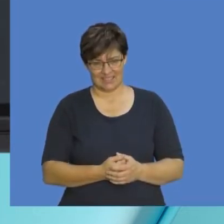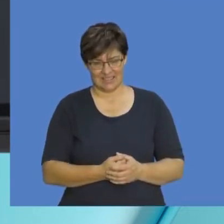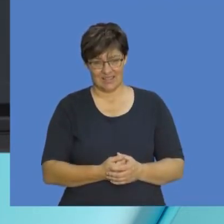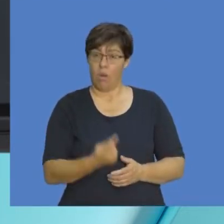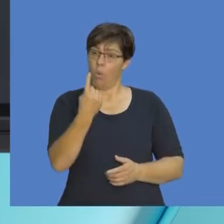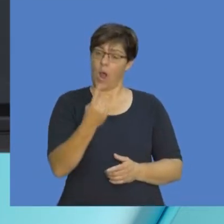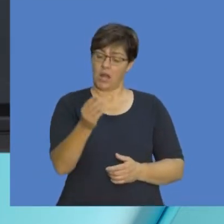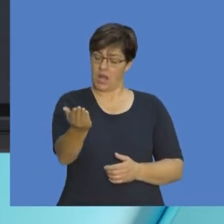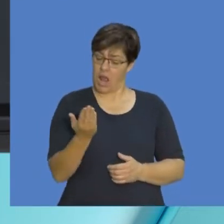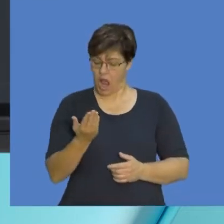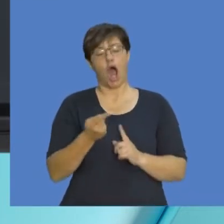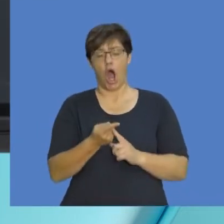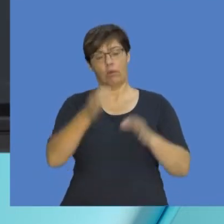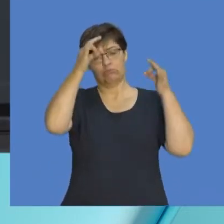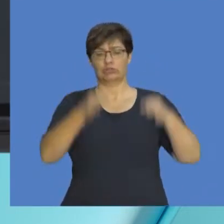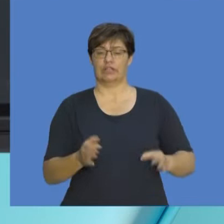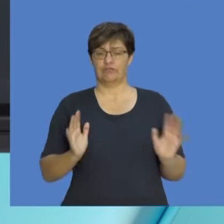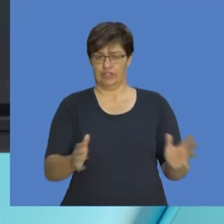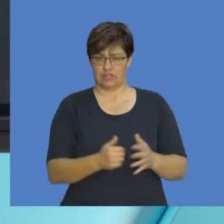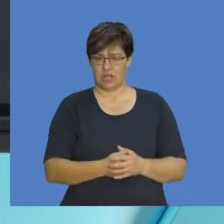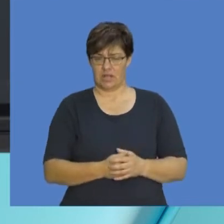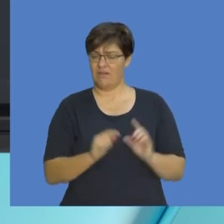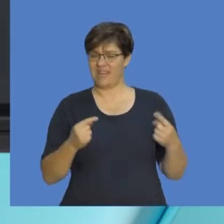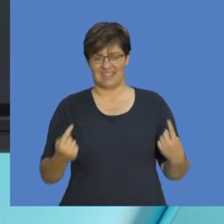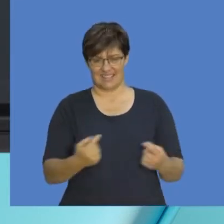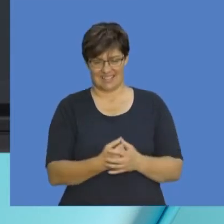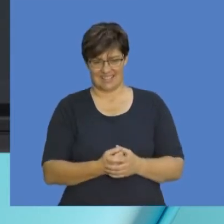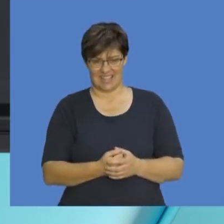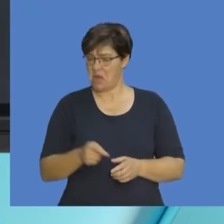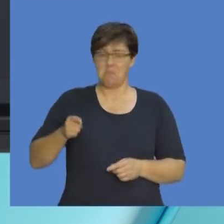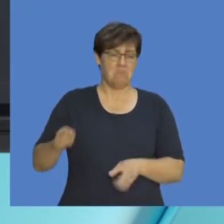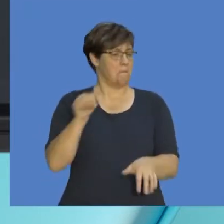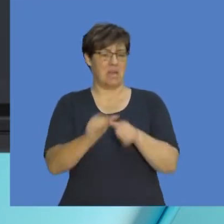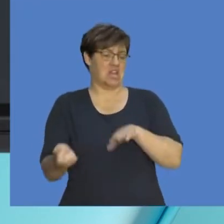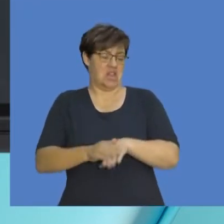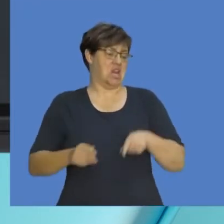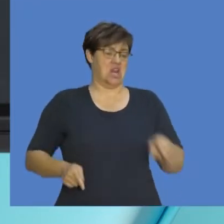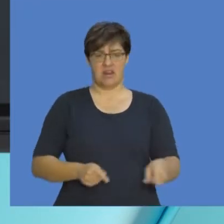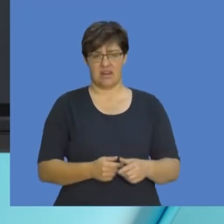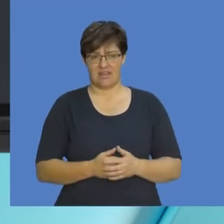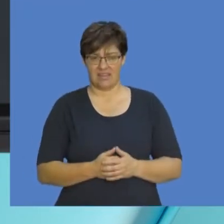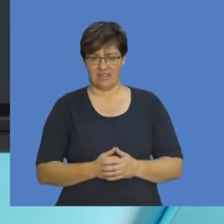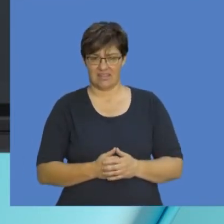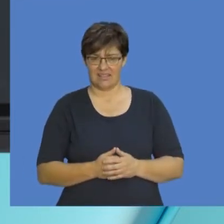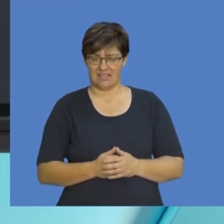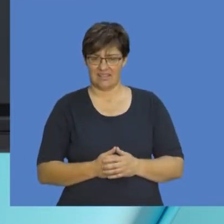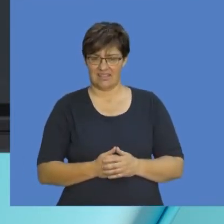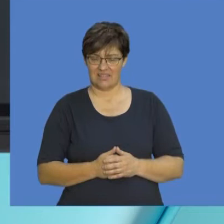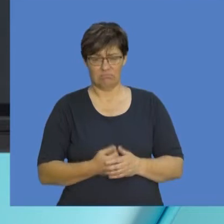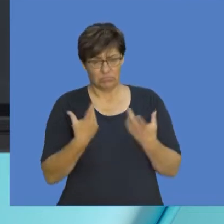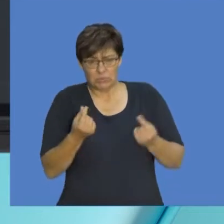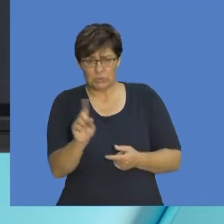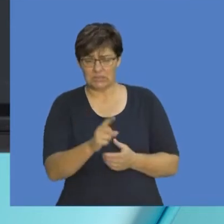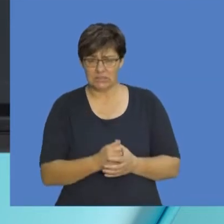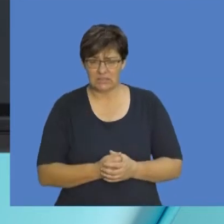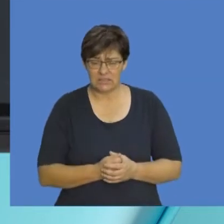use one set of data and arrive to a conclusion, no, Jamie is a better salesman. What can we do